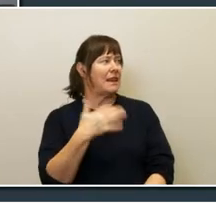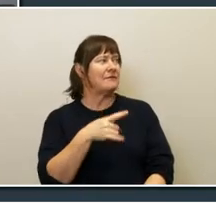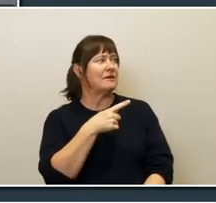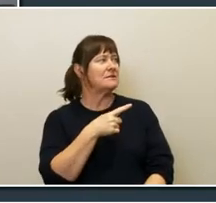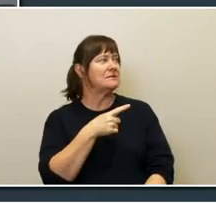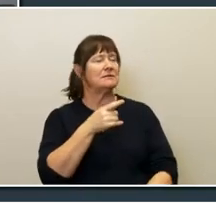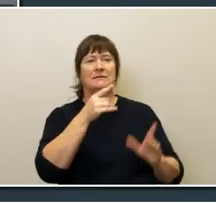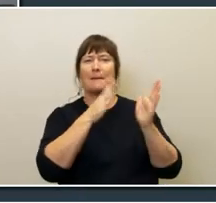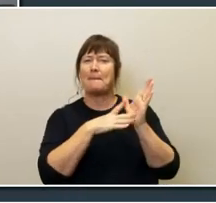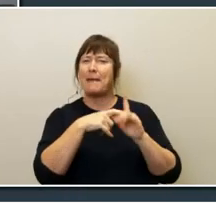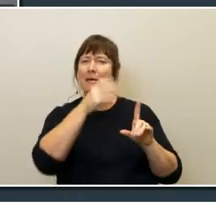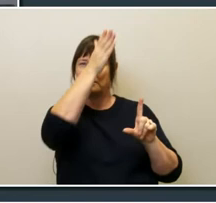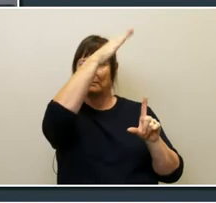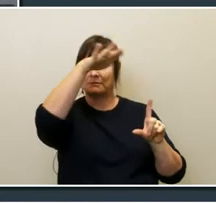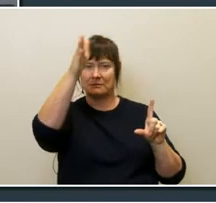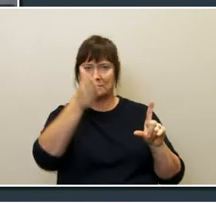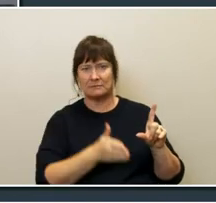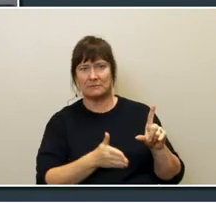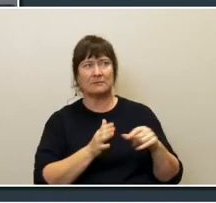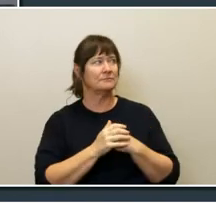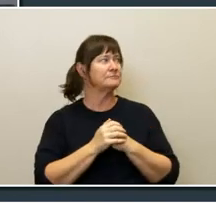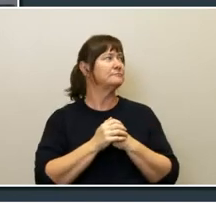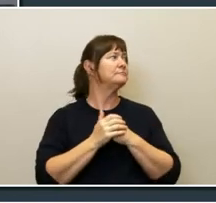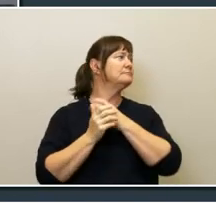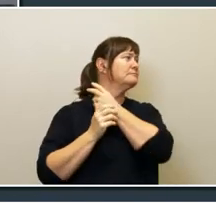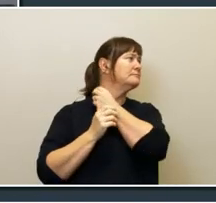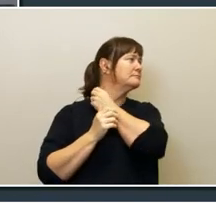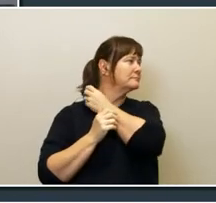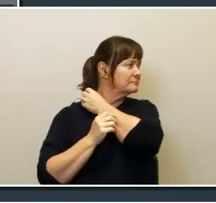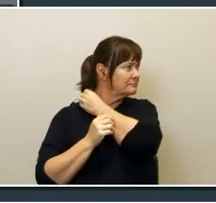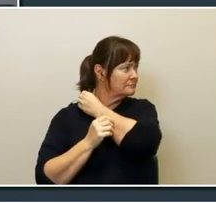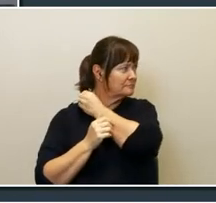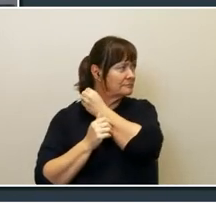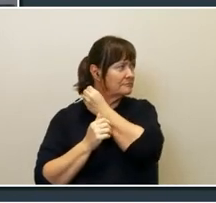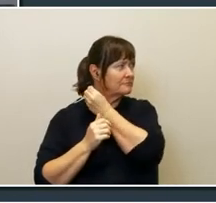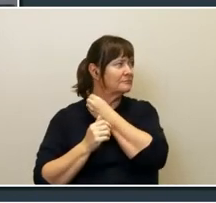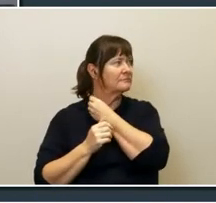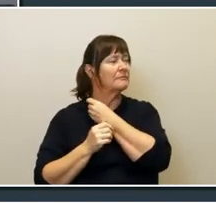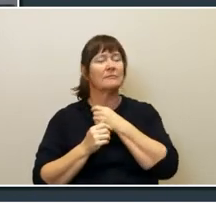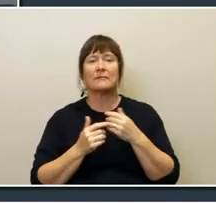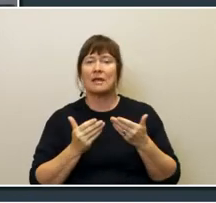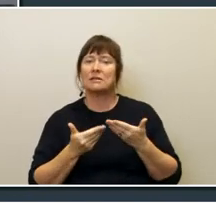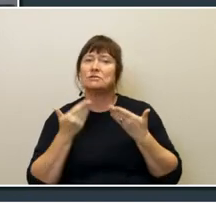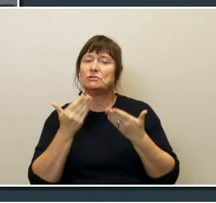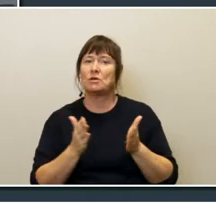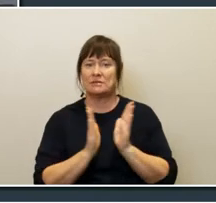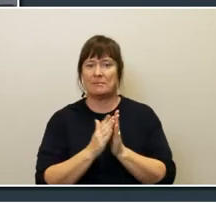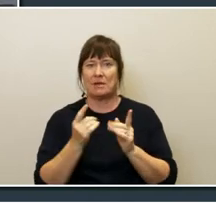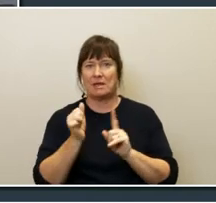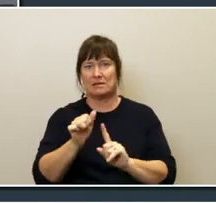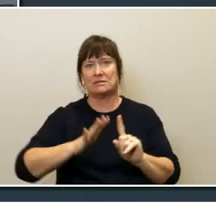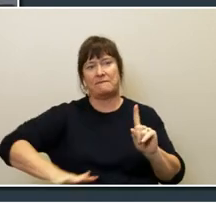you want to leave it there. Gives an idea. The picture of Napier and its environs give a